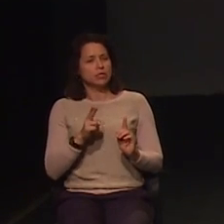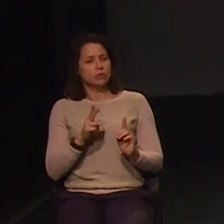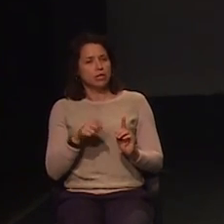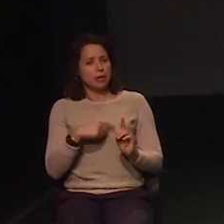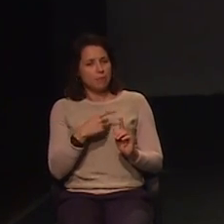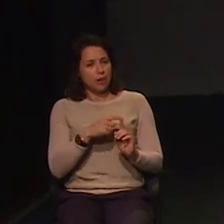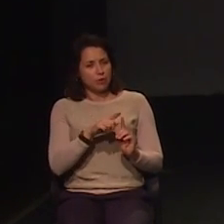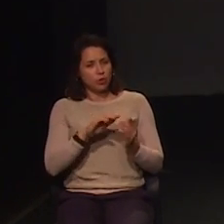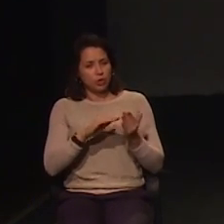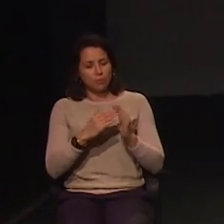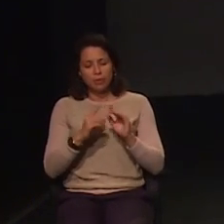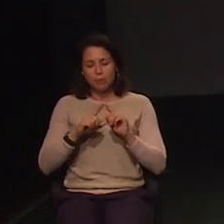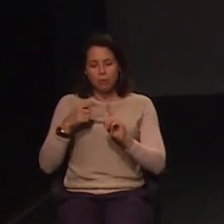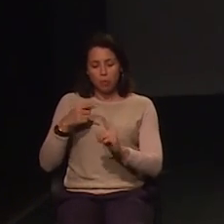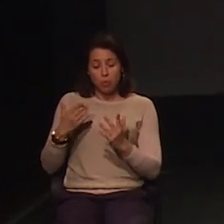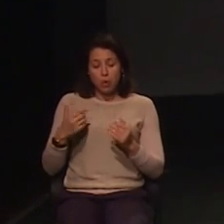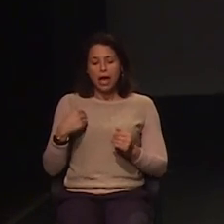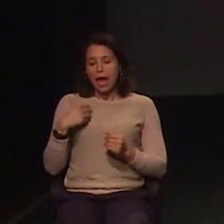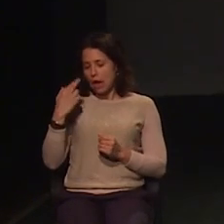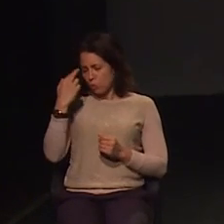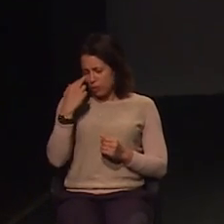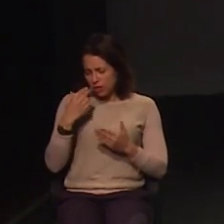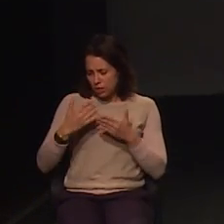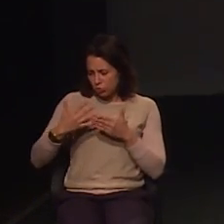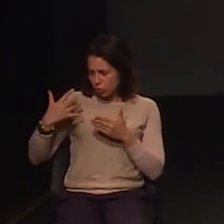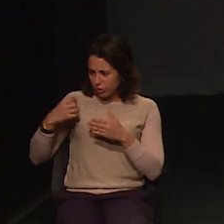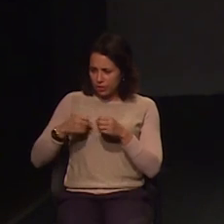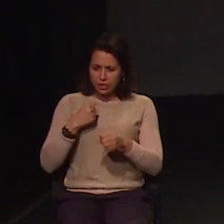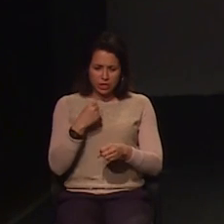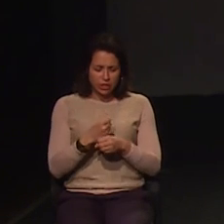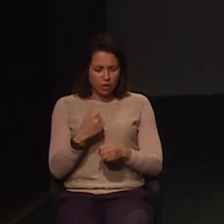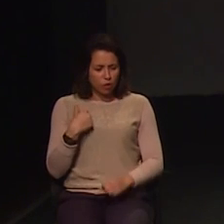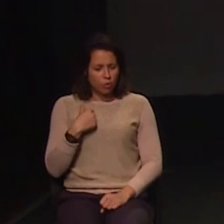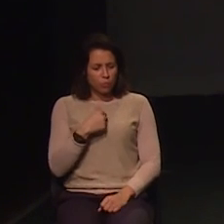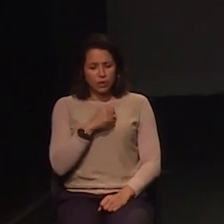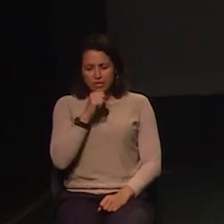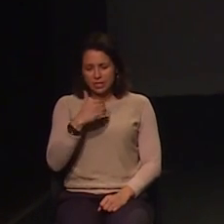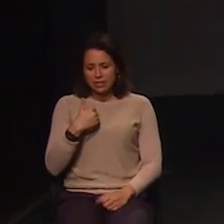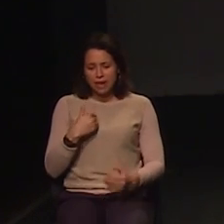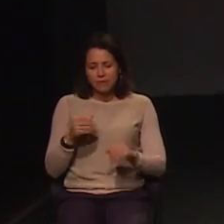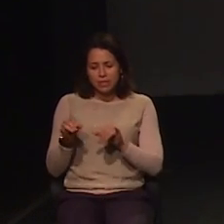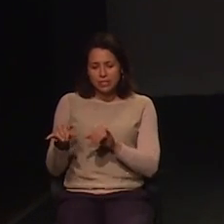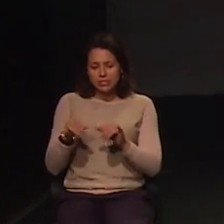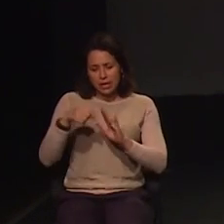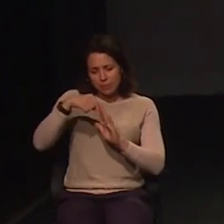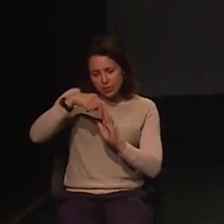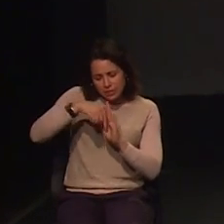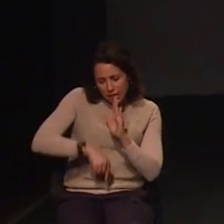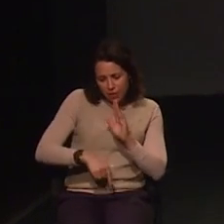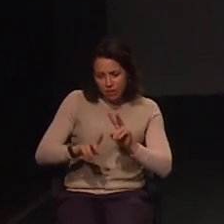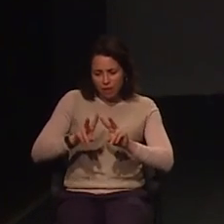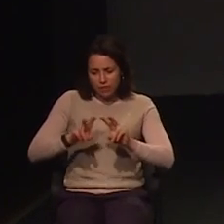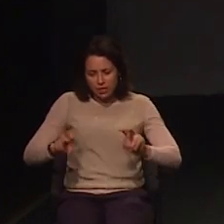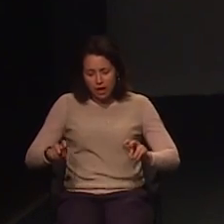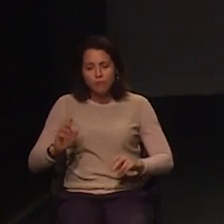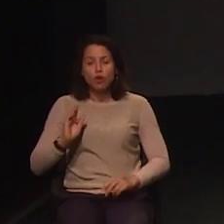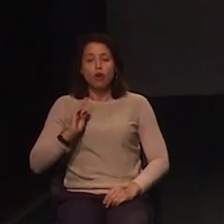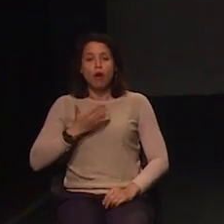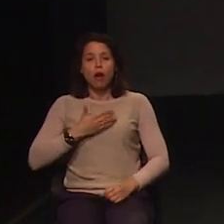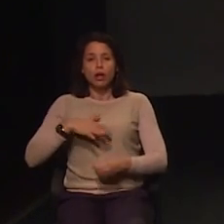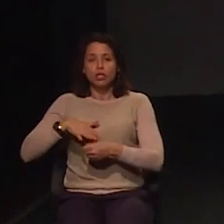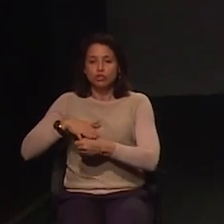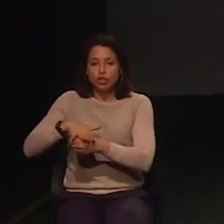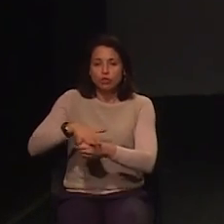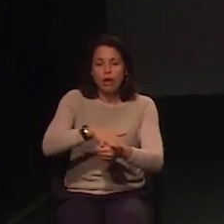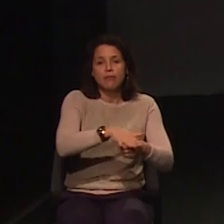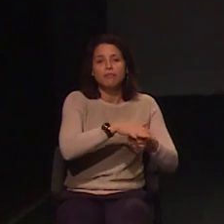I realized earlier this year that we didn't have the same depth of analysis for our geographically isolated arts organizations. They were just sort of